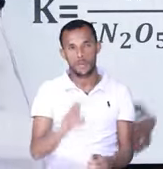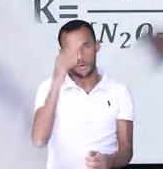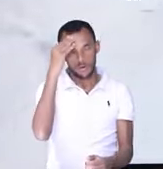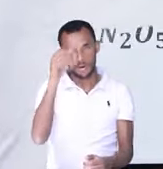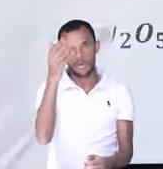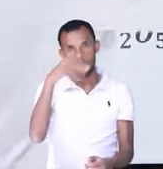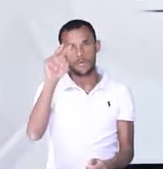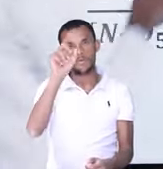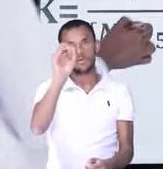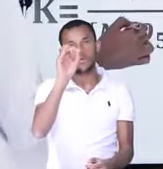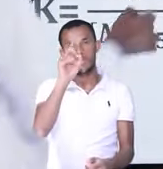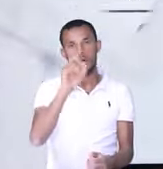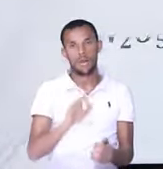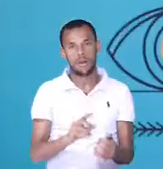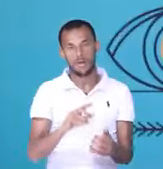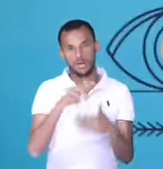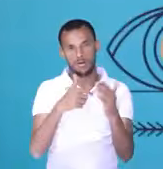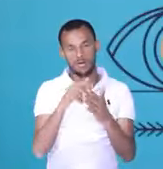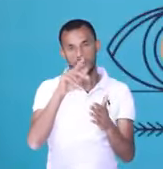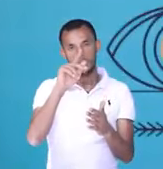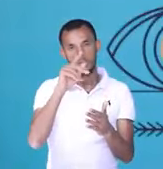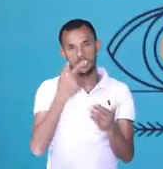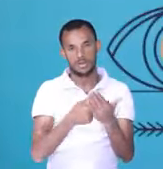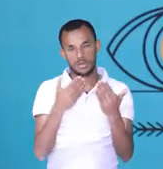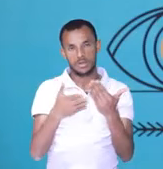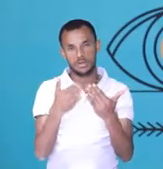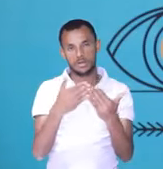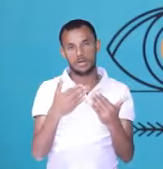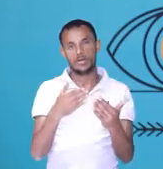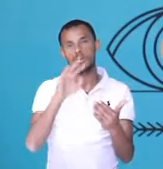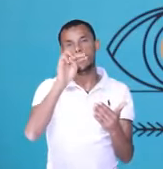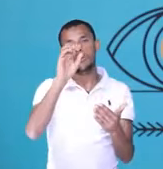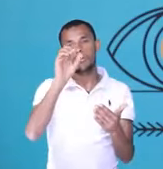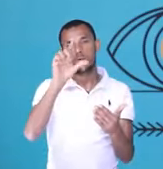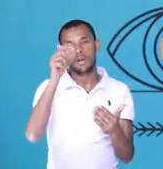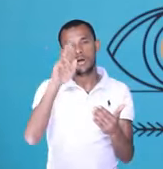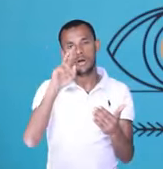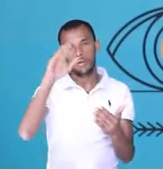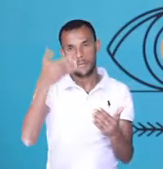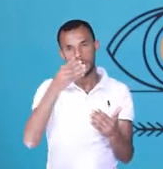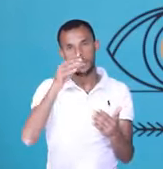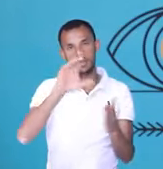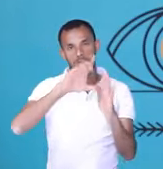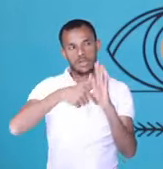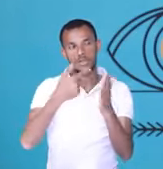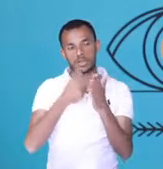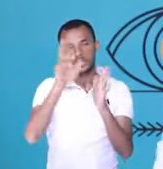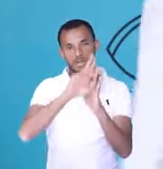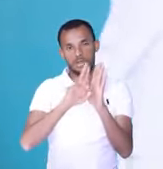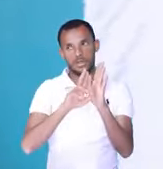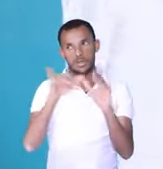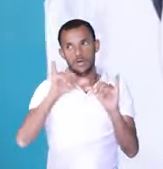the power of 0, already 1. Therefore, this is simply molar per second. This is a unit of what? This is a unit